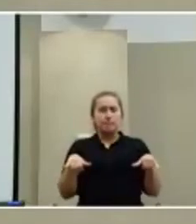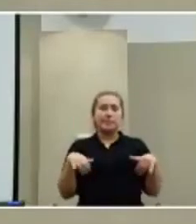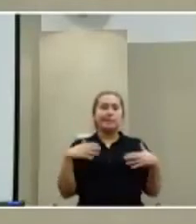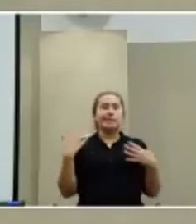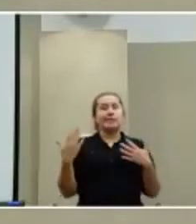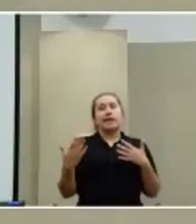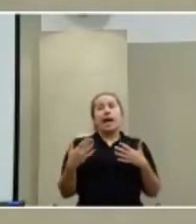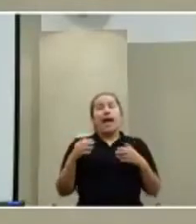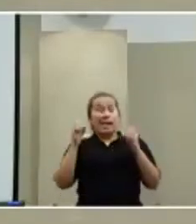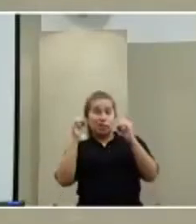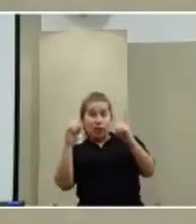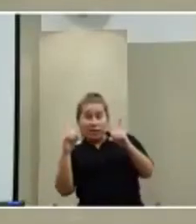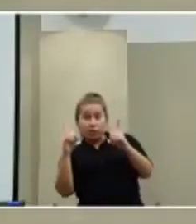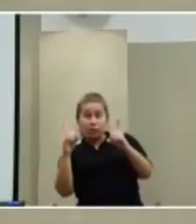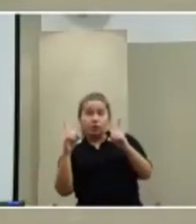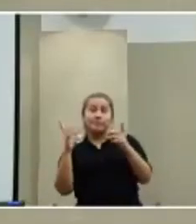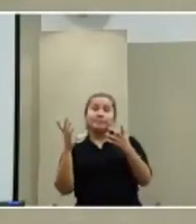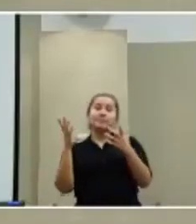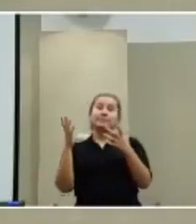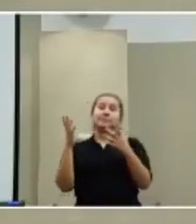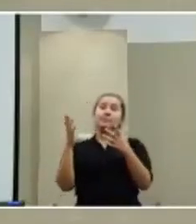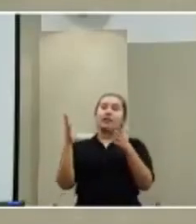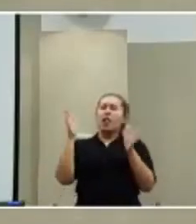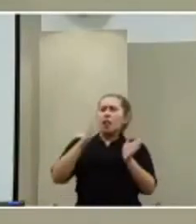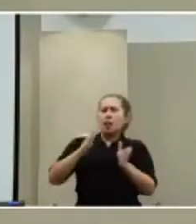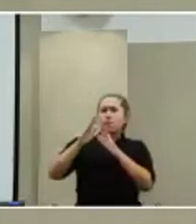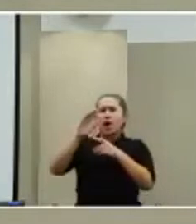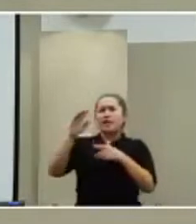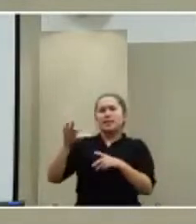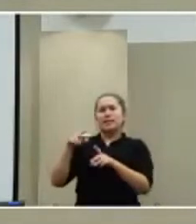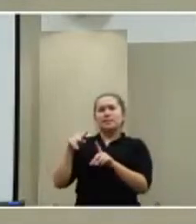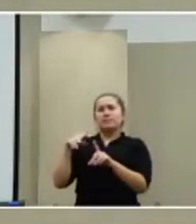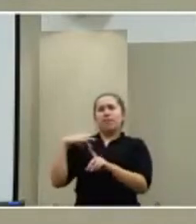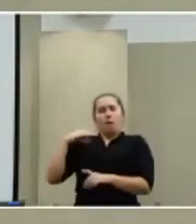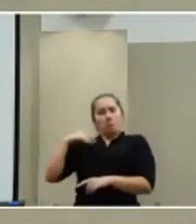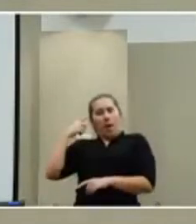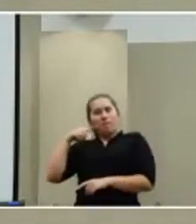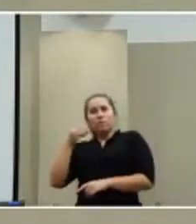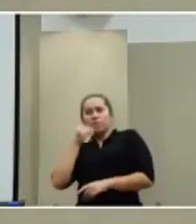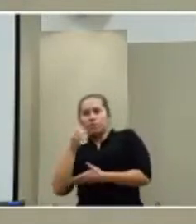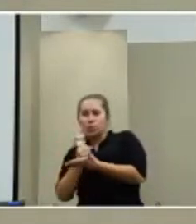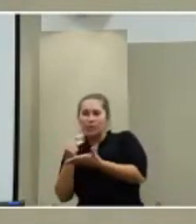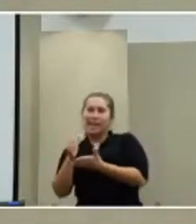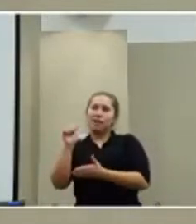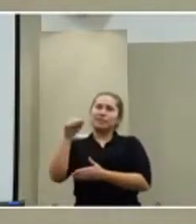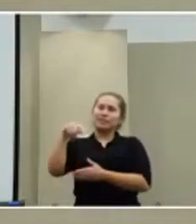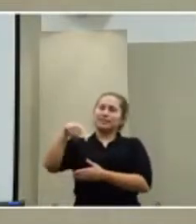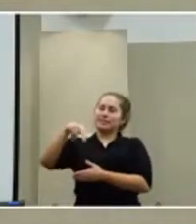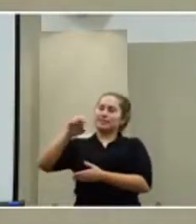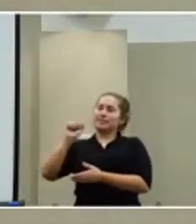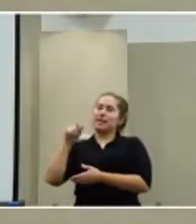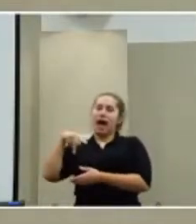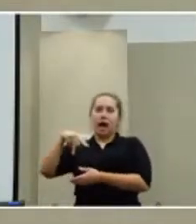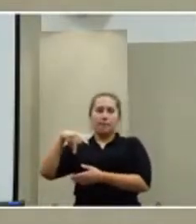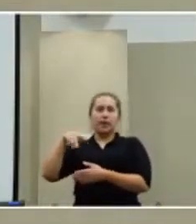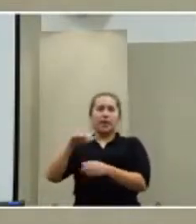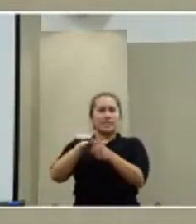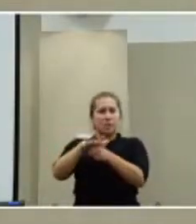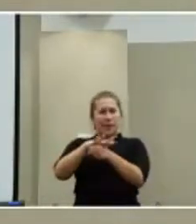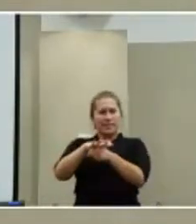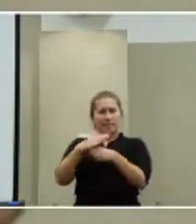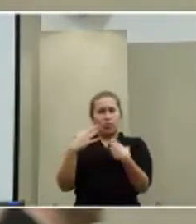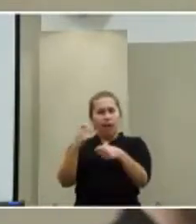of education, of the process of applying for food stamps or SNAP, of spaces in healthcare, and much